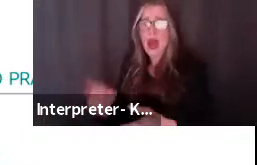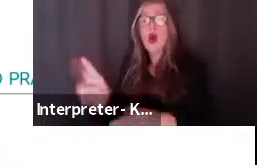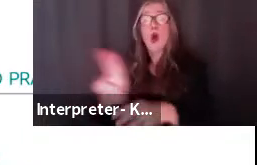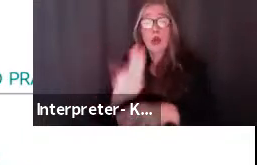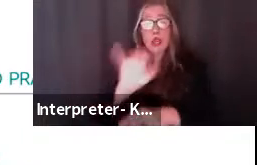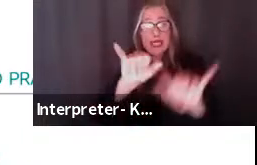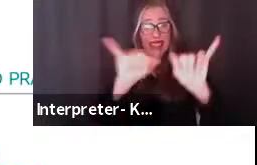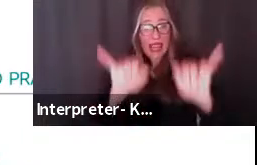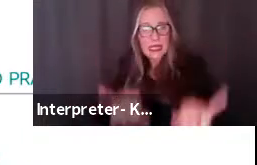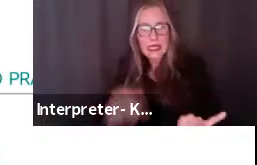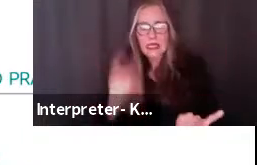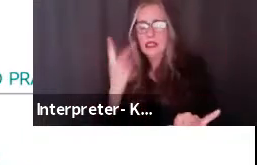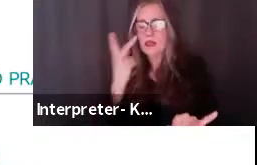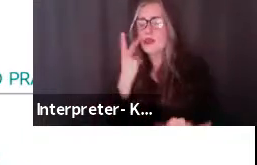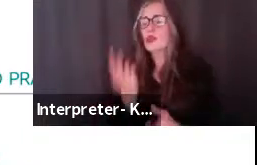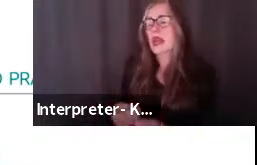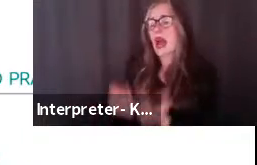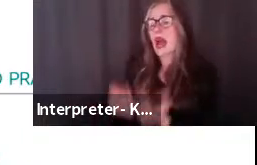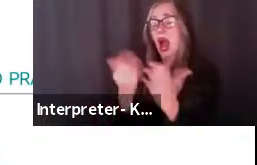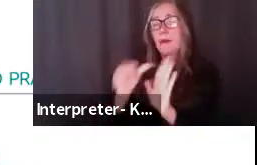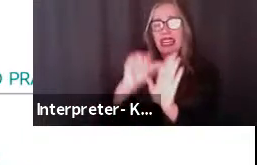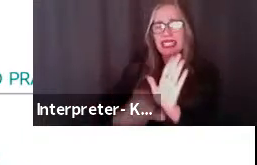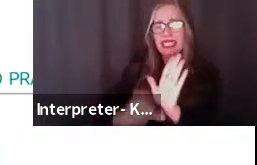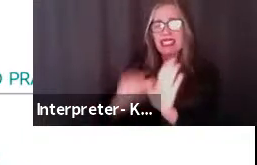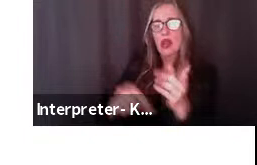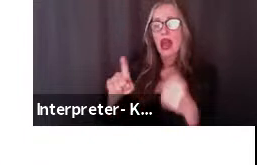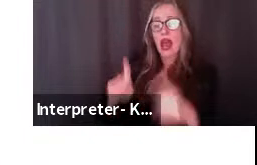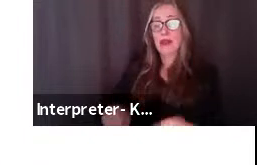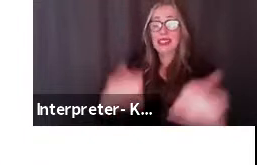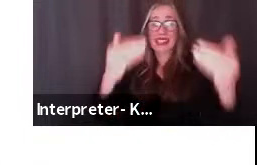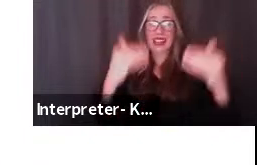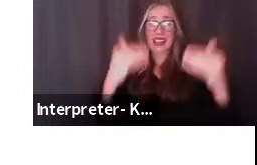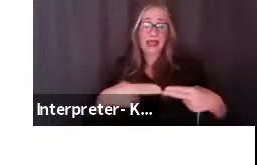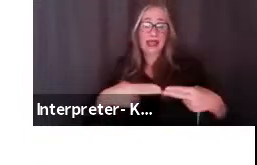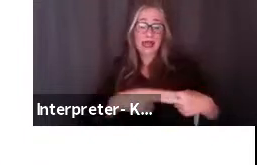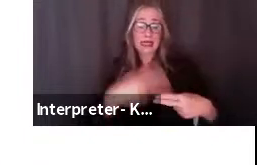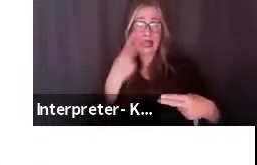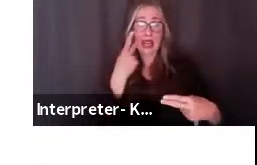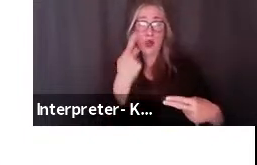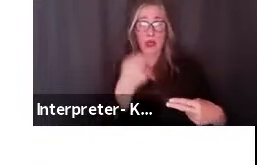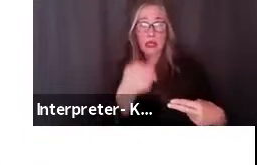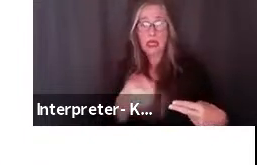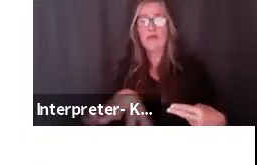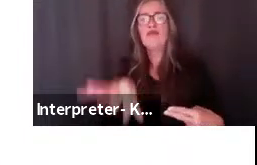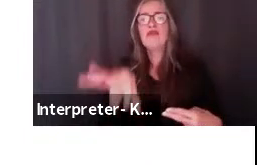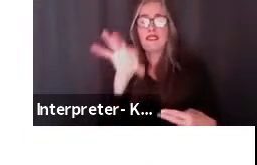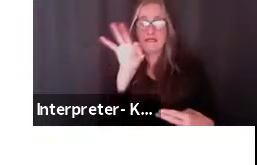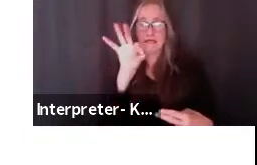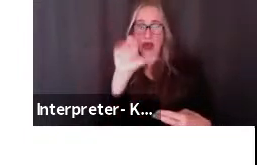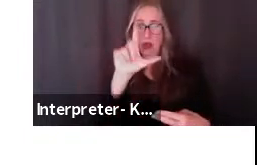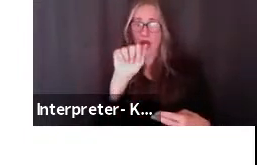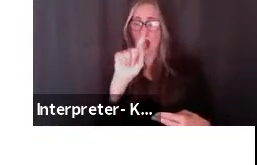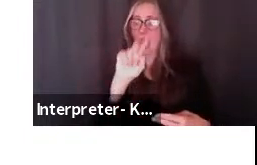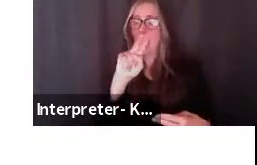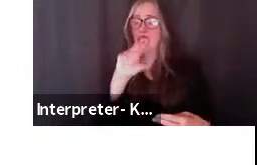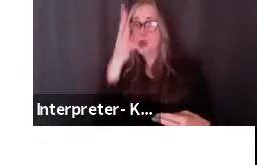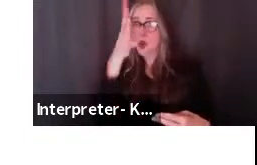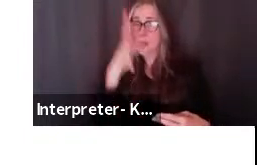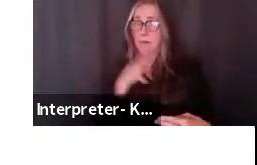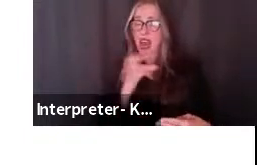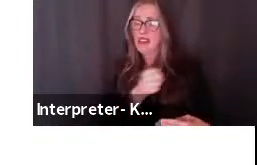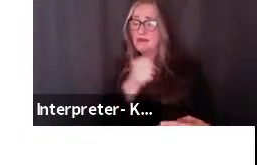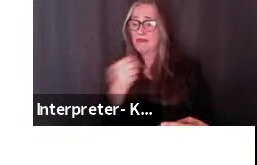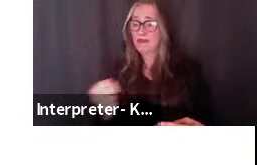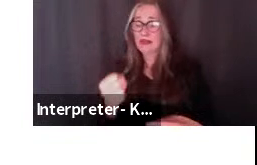at rates of sterilization if you go to the next slide you'll see that we found that latino men who were institutionalized in